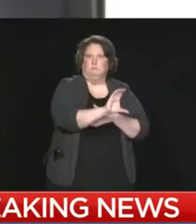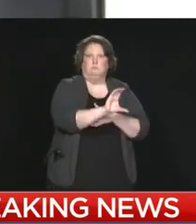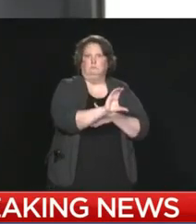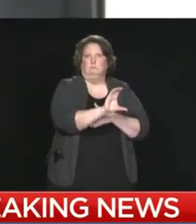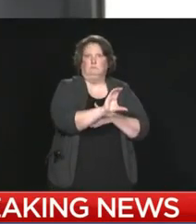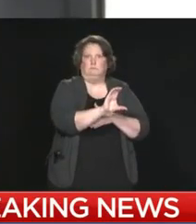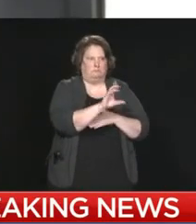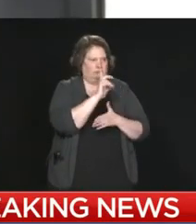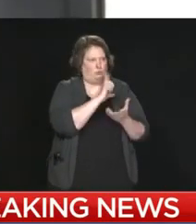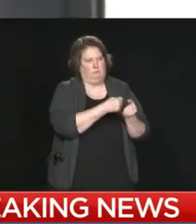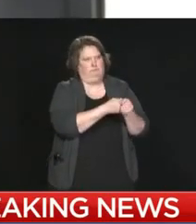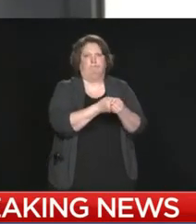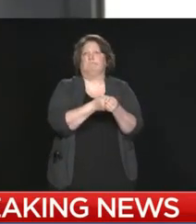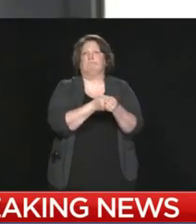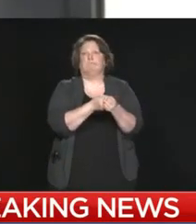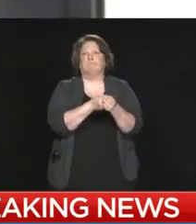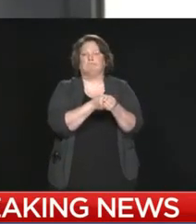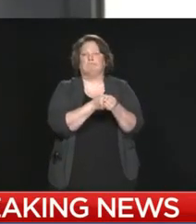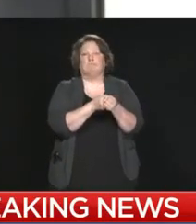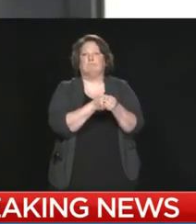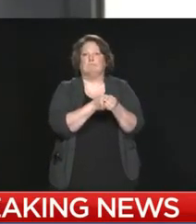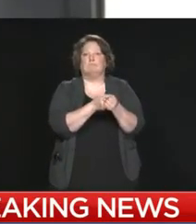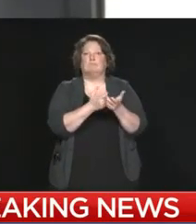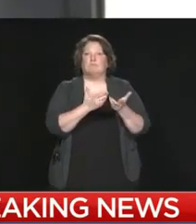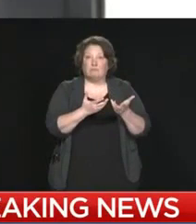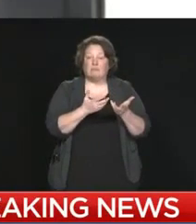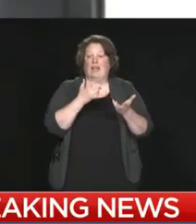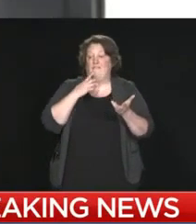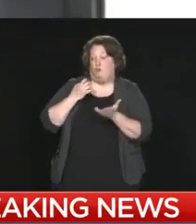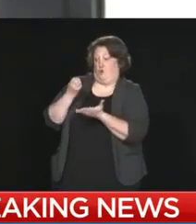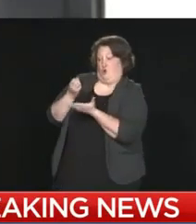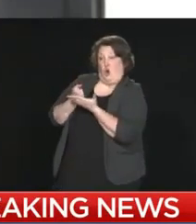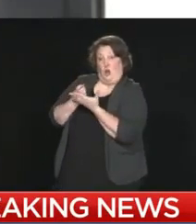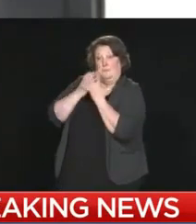way of having a healthy economy in the years to come